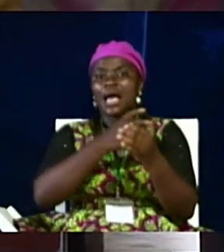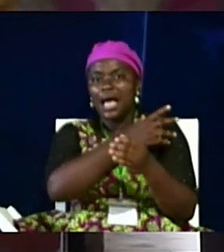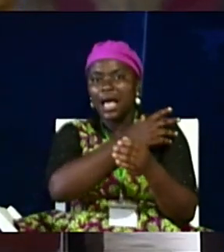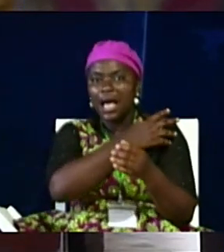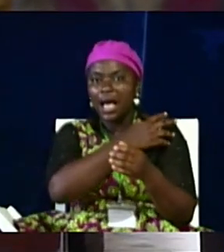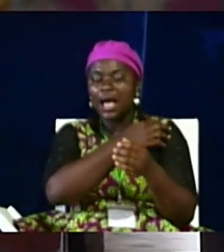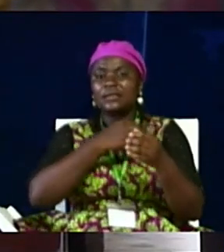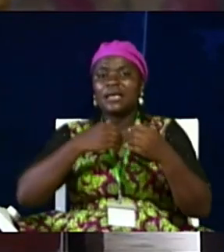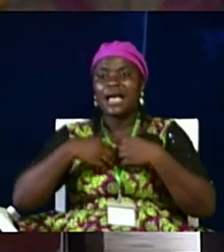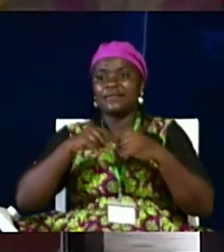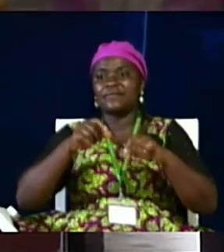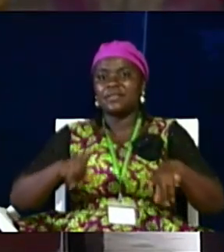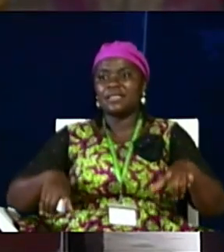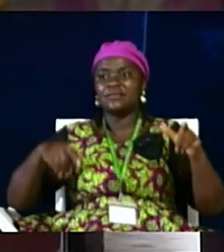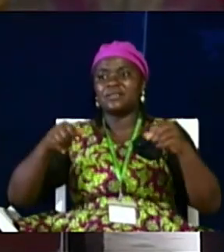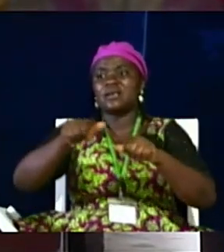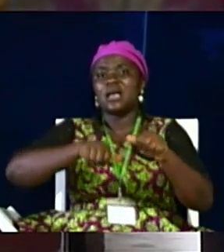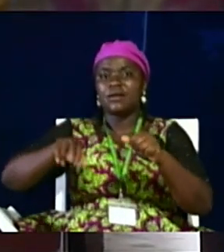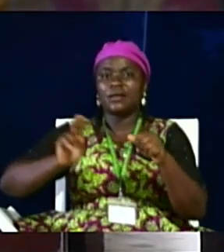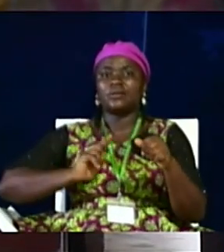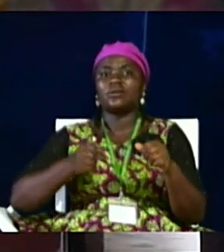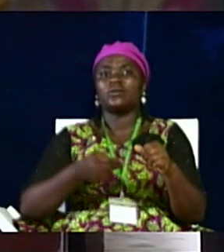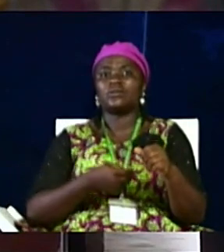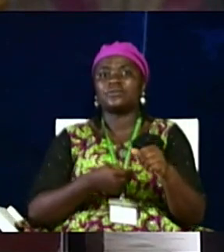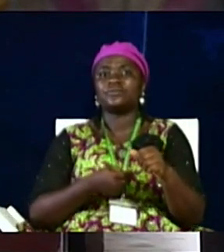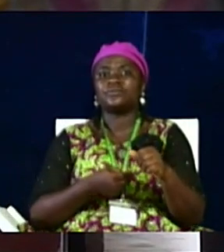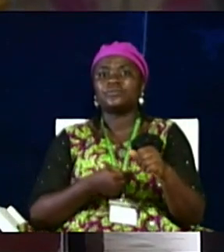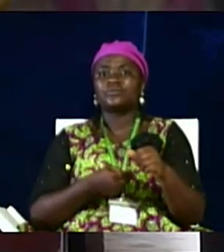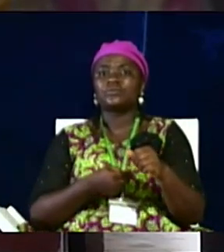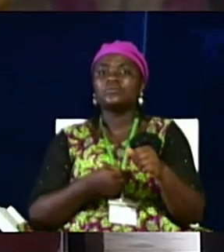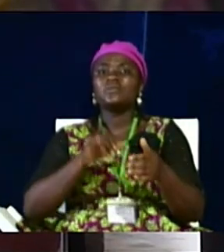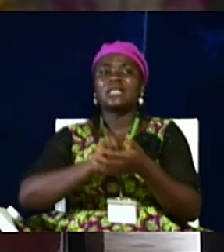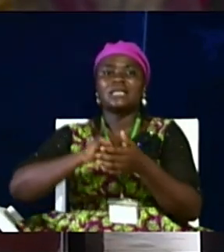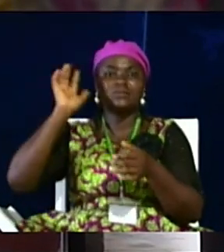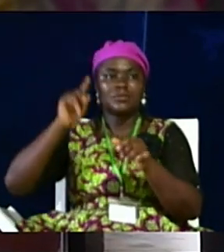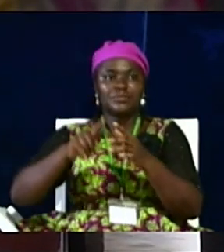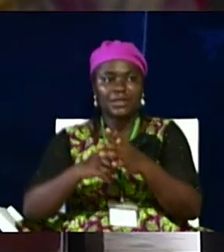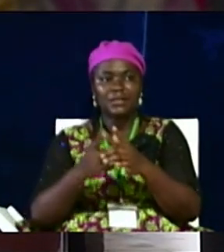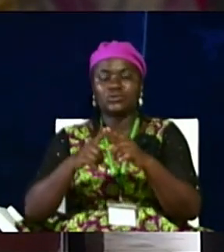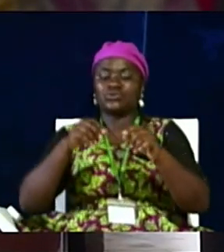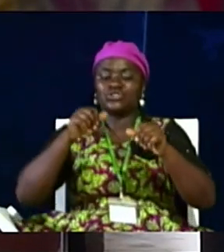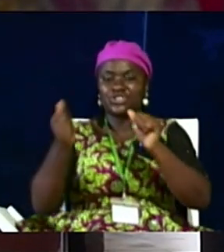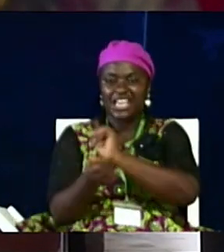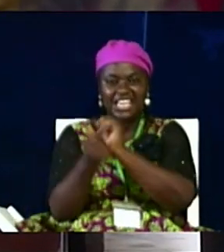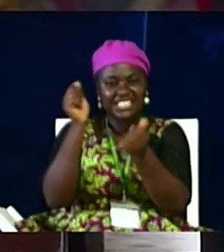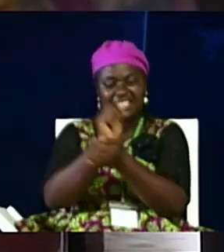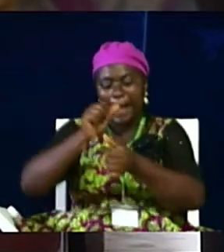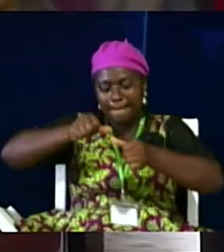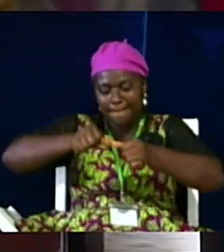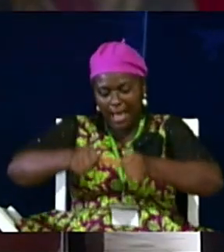situated themselves around us. But that's about to change permanently.